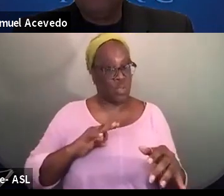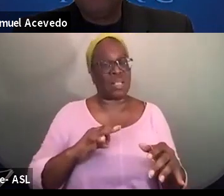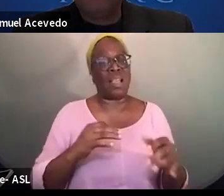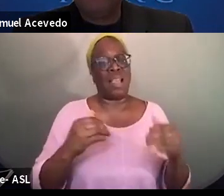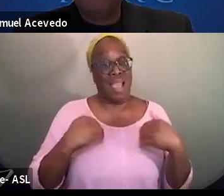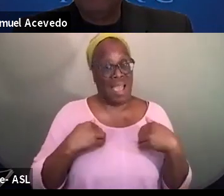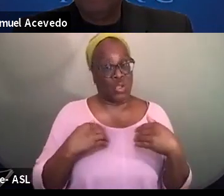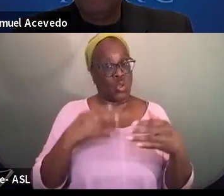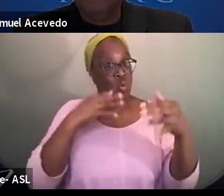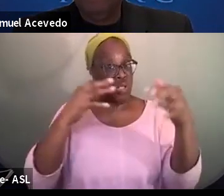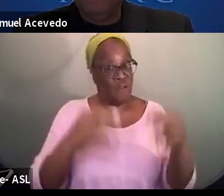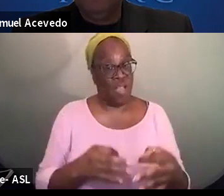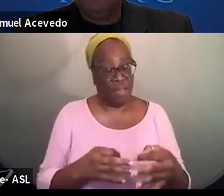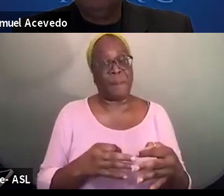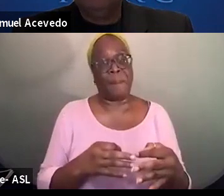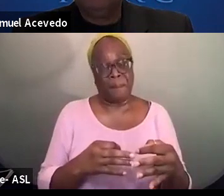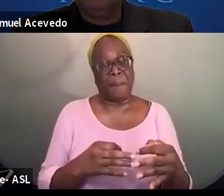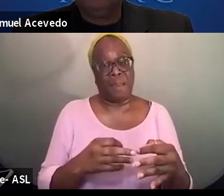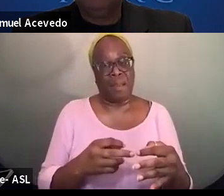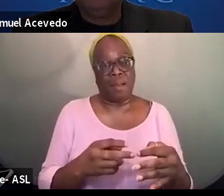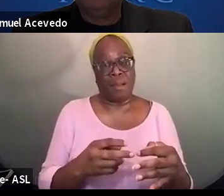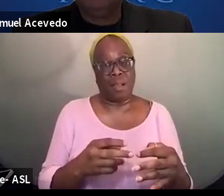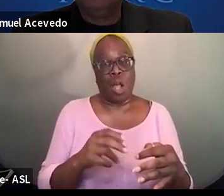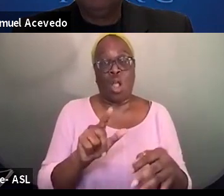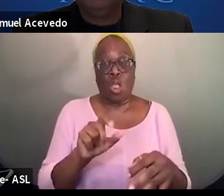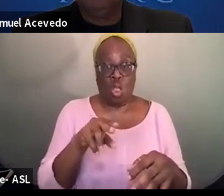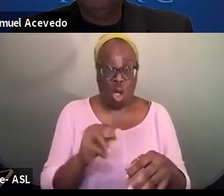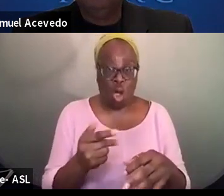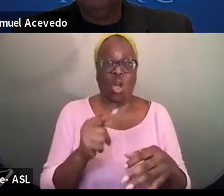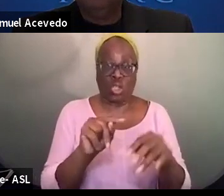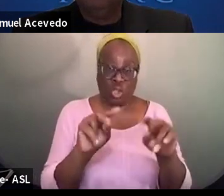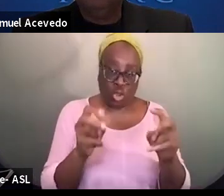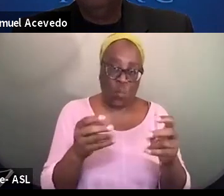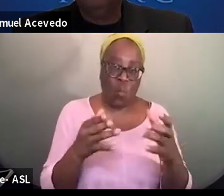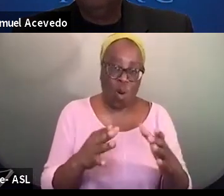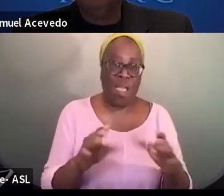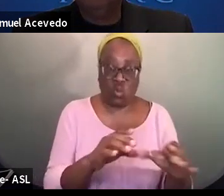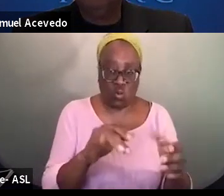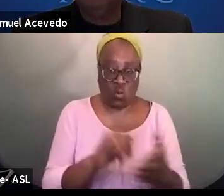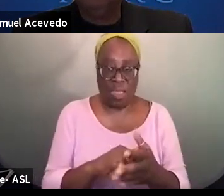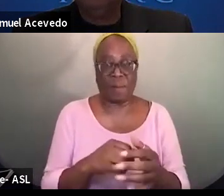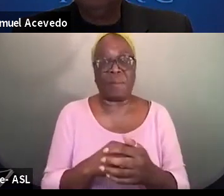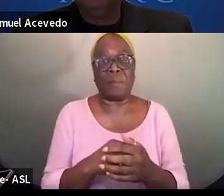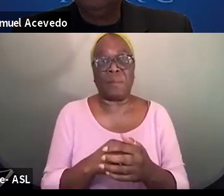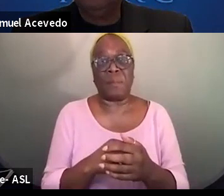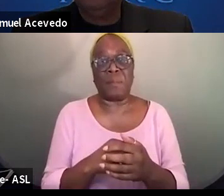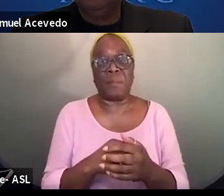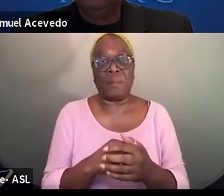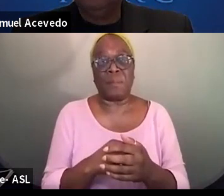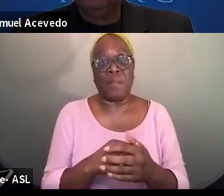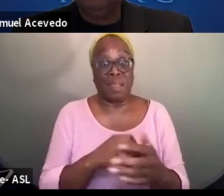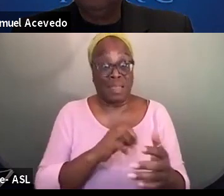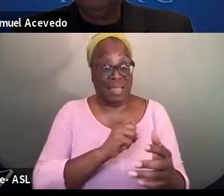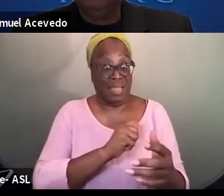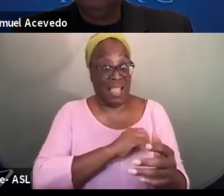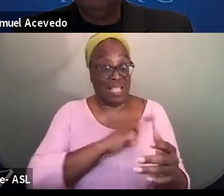rigor. Task force members have spent many long hours reviewing data, studying the experience of other cities, listening to students and parents, and